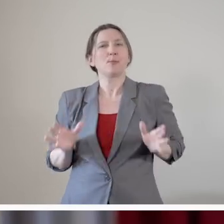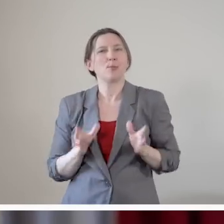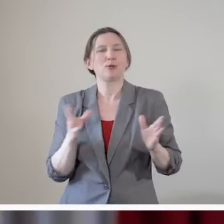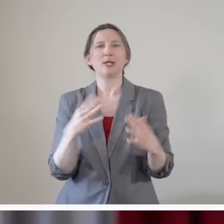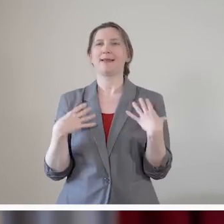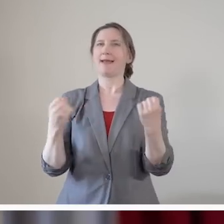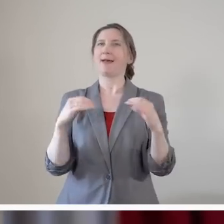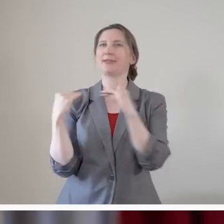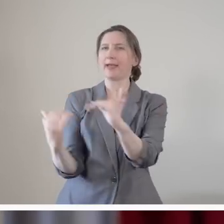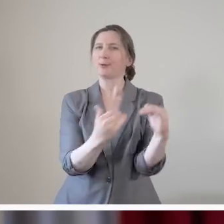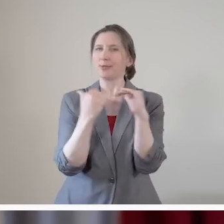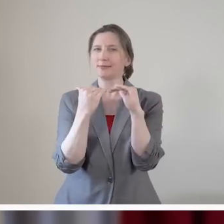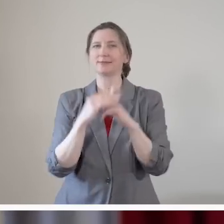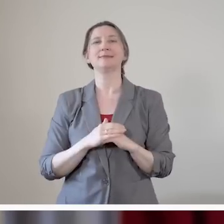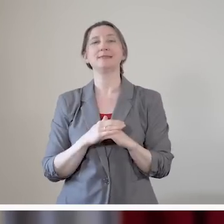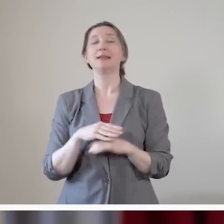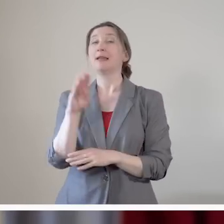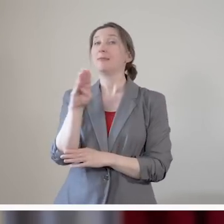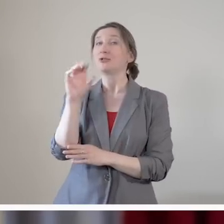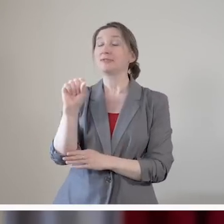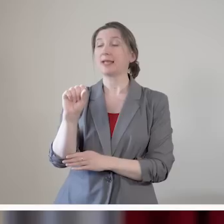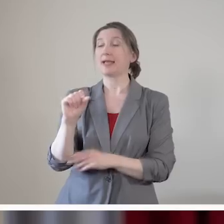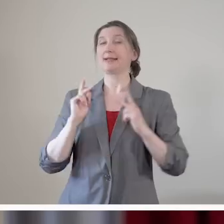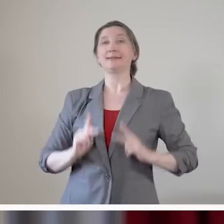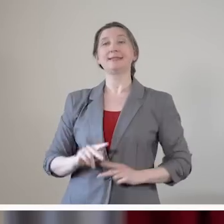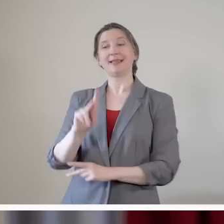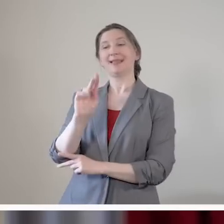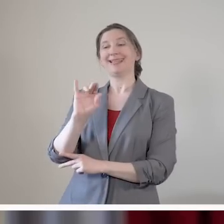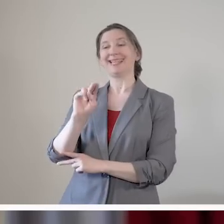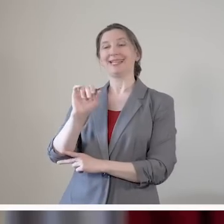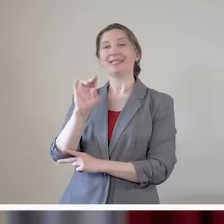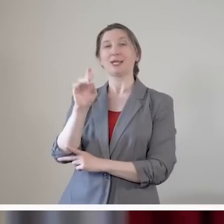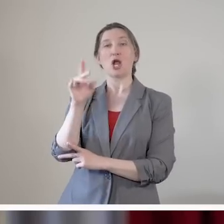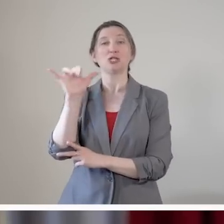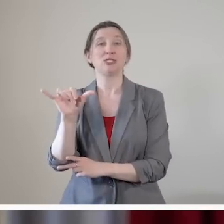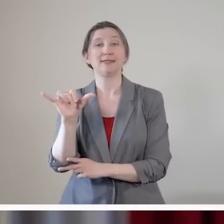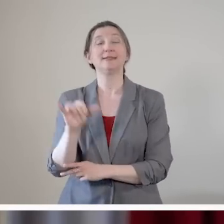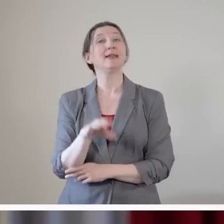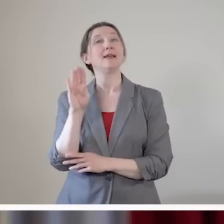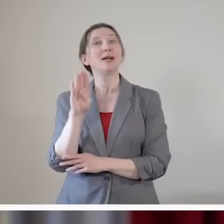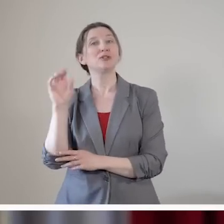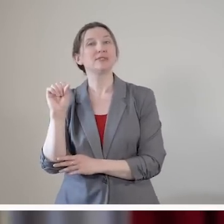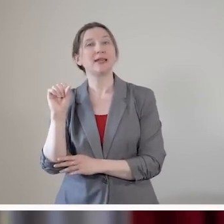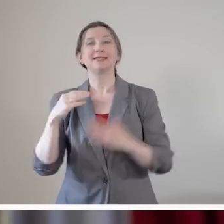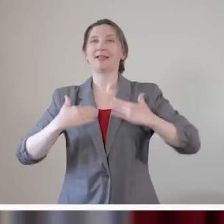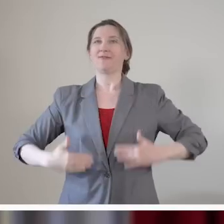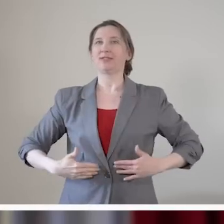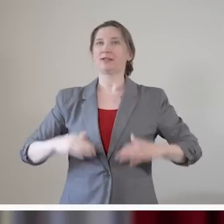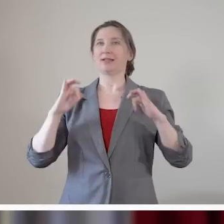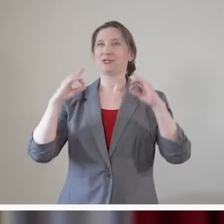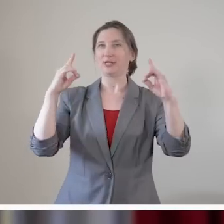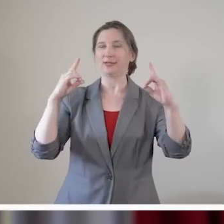Science, Health Promotion and Health Equity, Bachelor of Science, Kinesiology, Bachelor of Science,